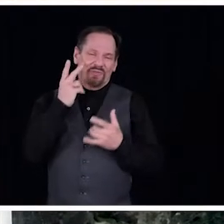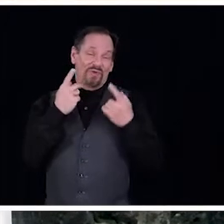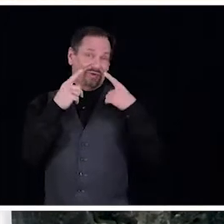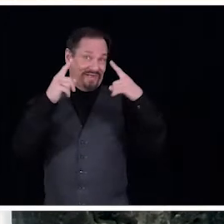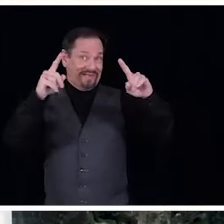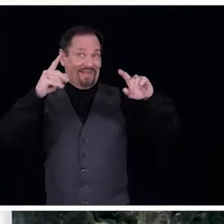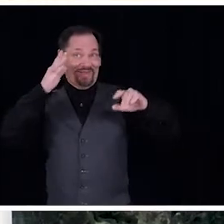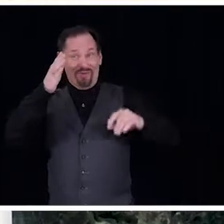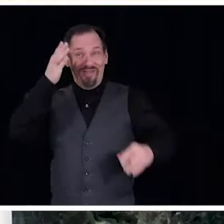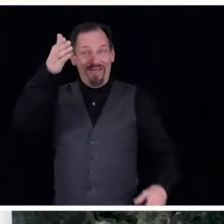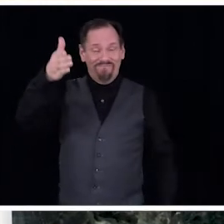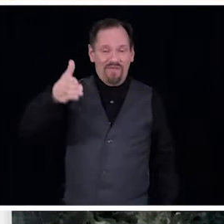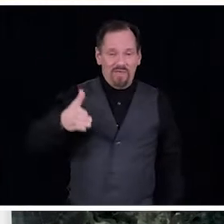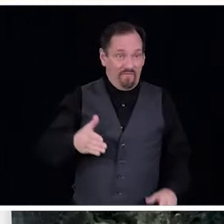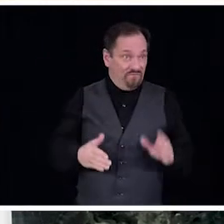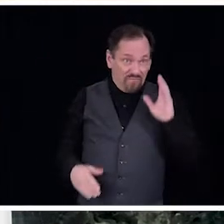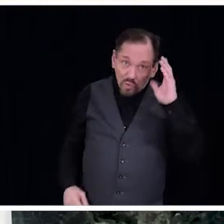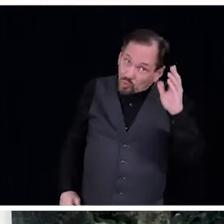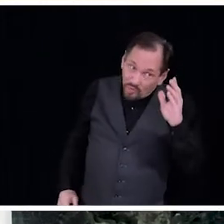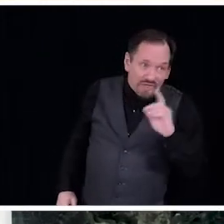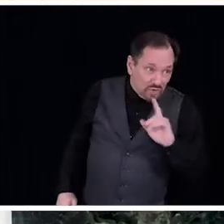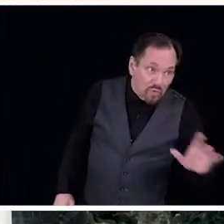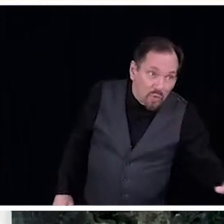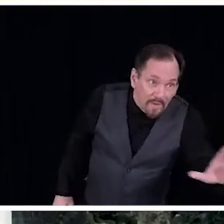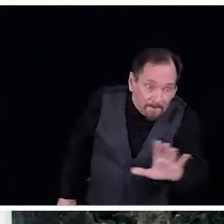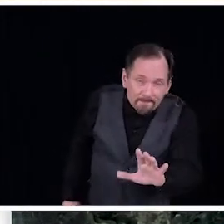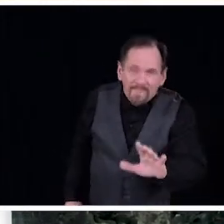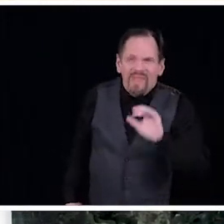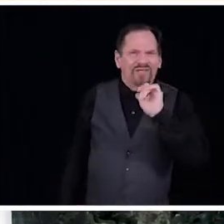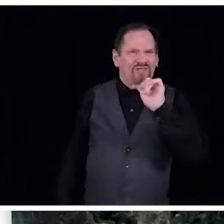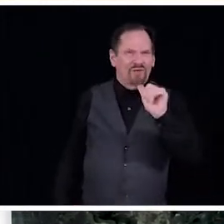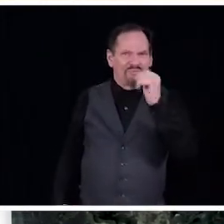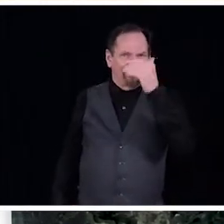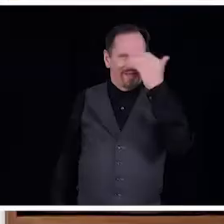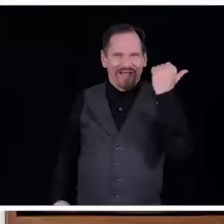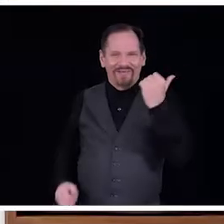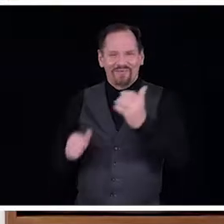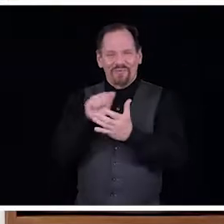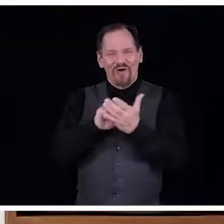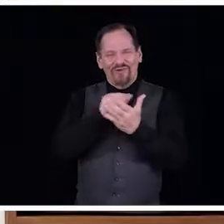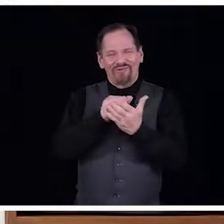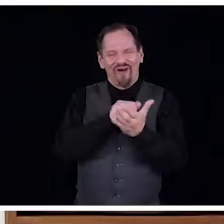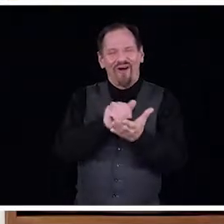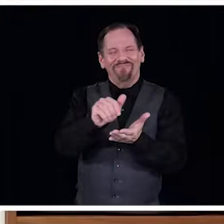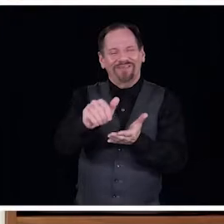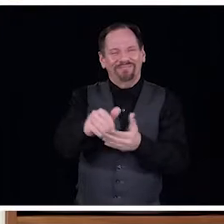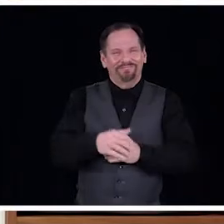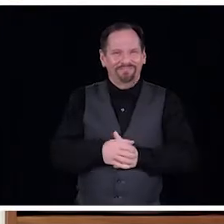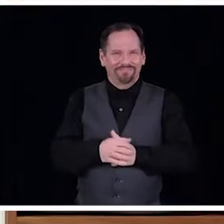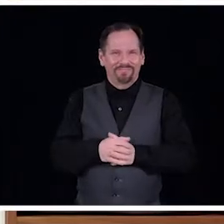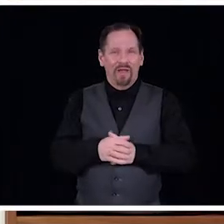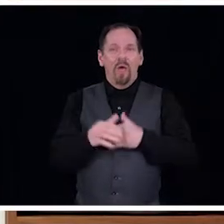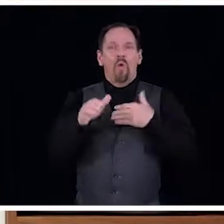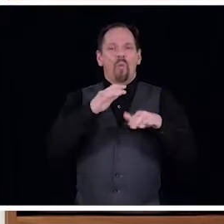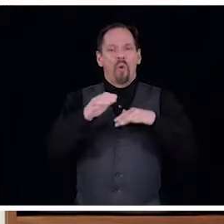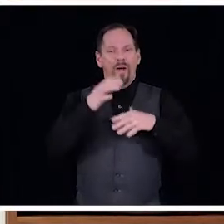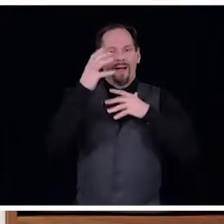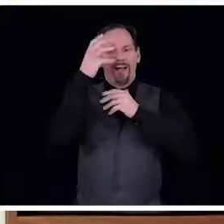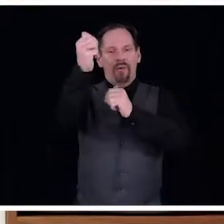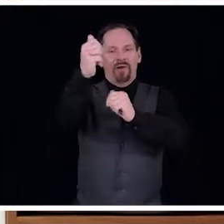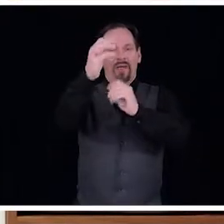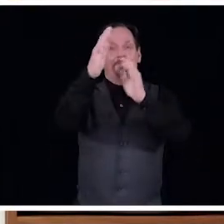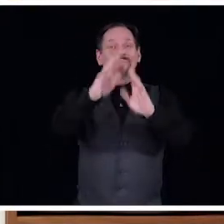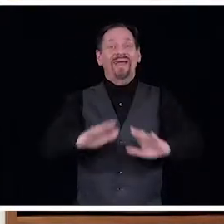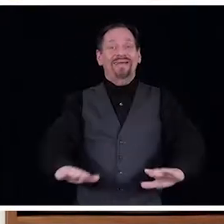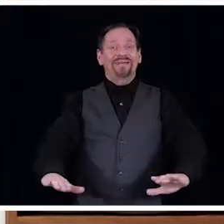The future's in your hands, so don't forget to watch them often. Walk out in peace,